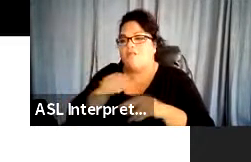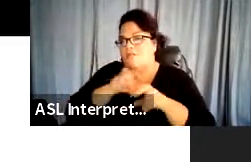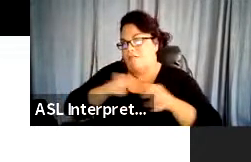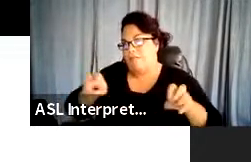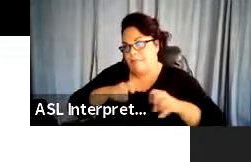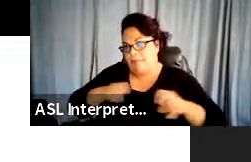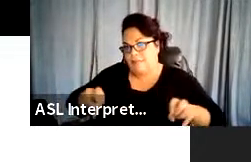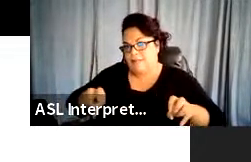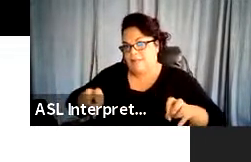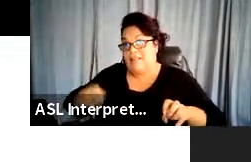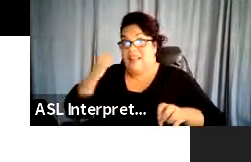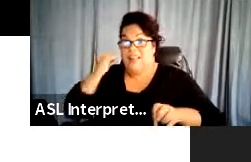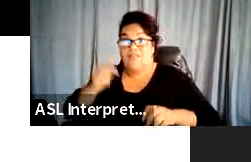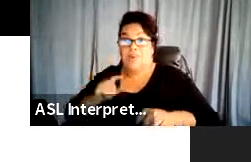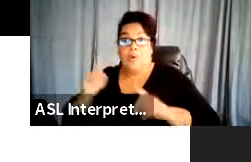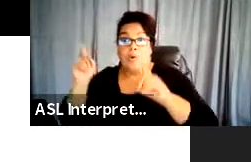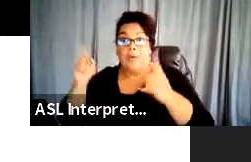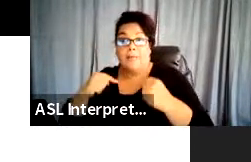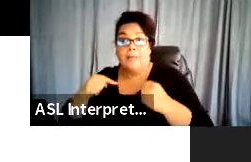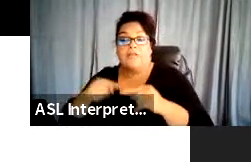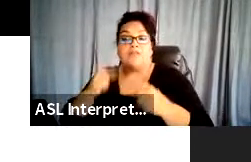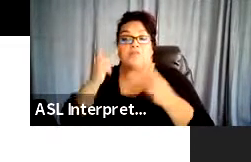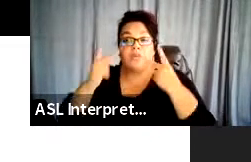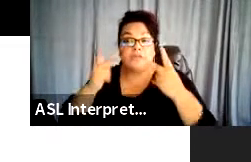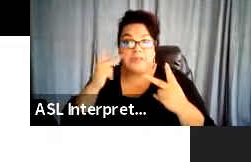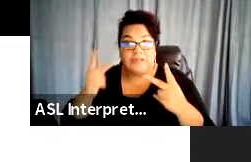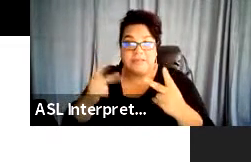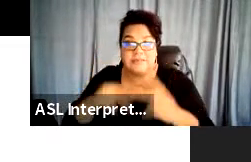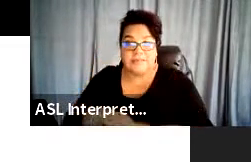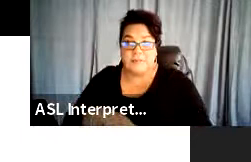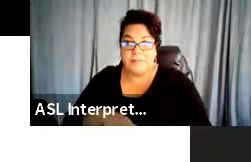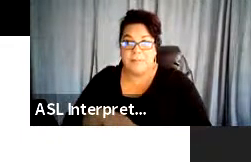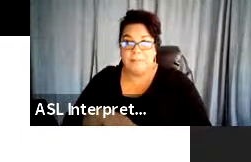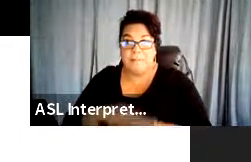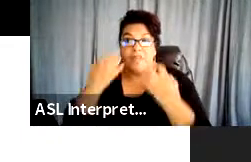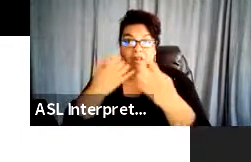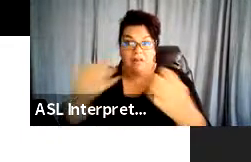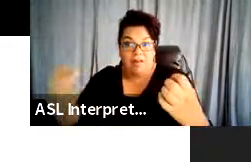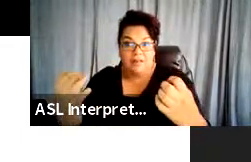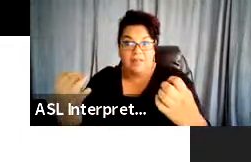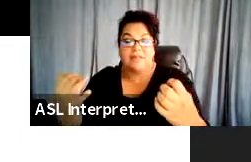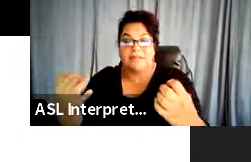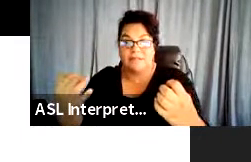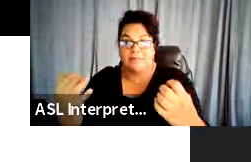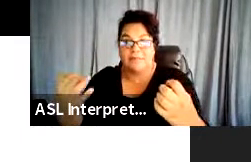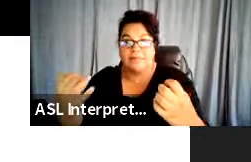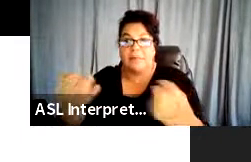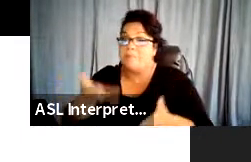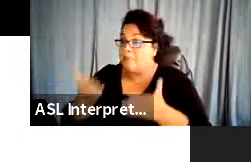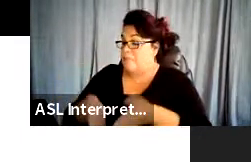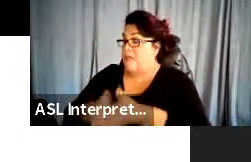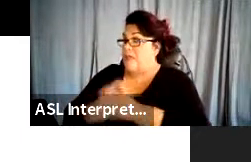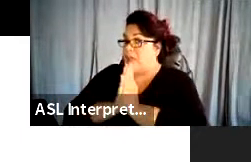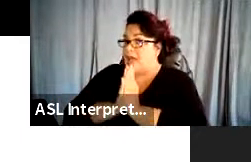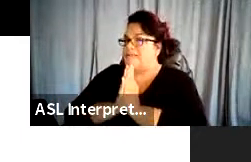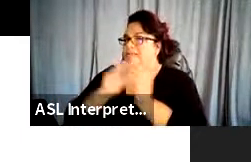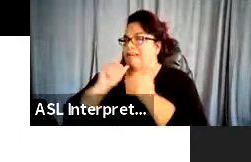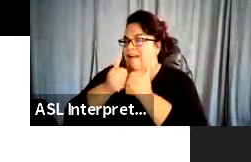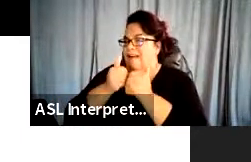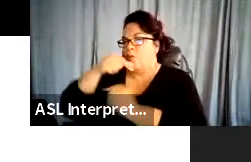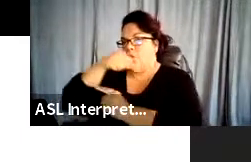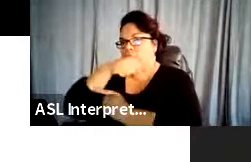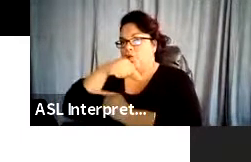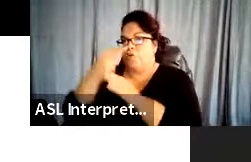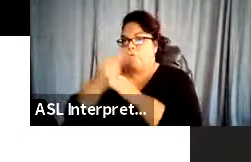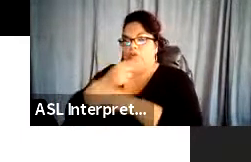Attendees or viewers who are watching the webinar also, they may ask questions using the Q&A feature.